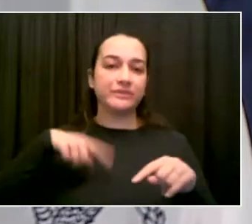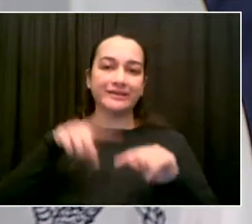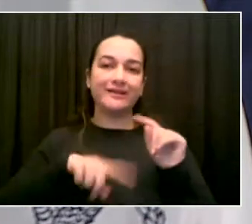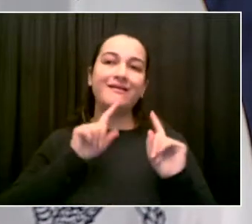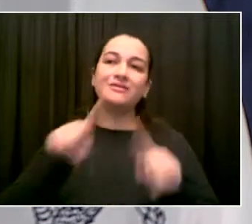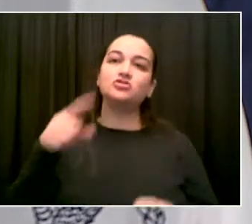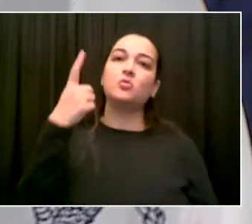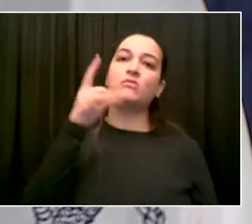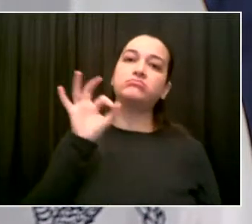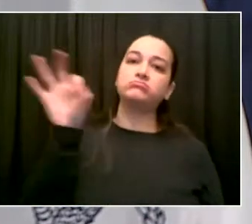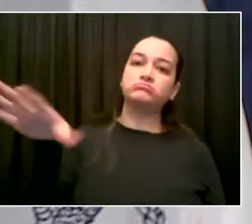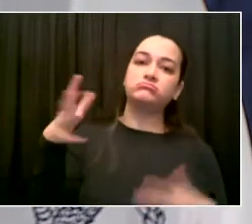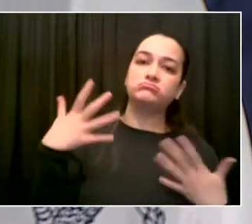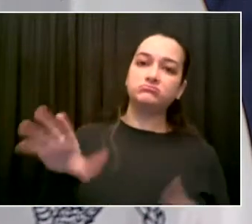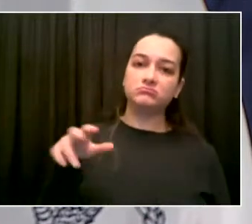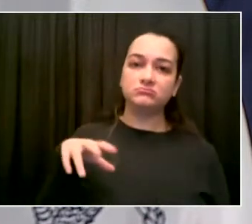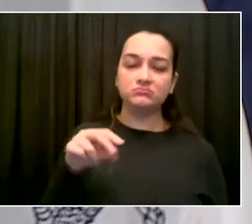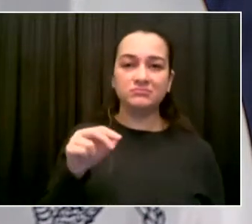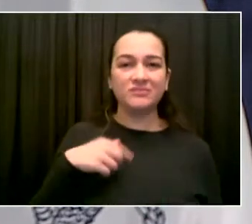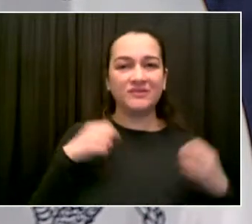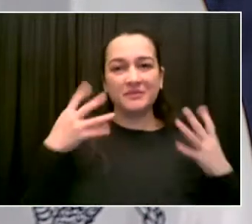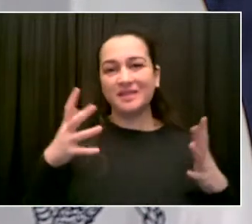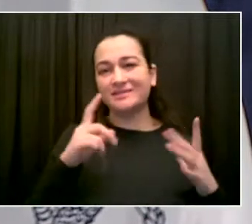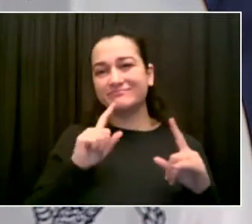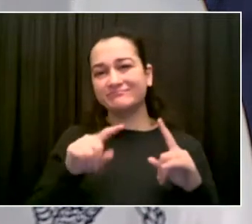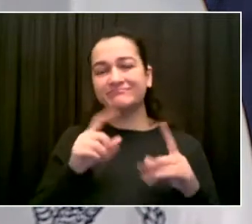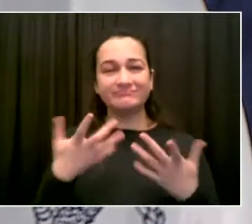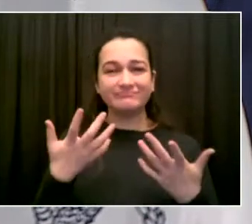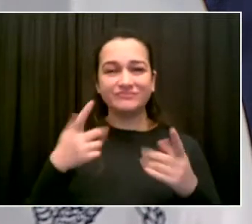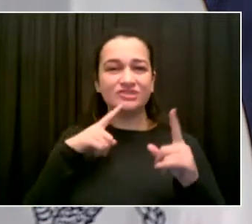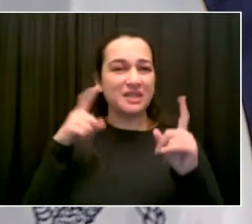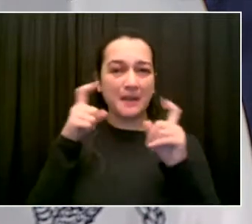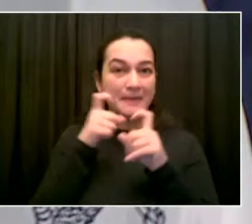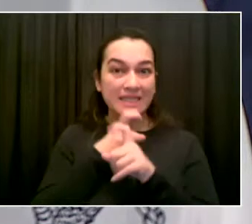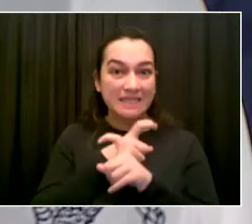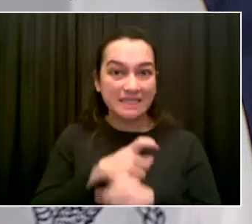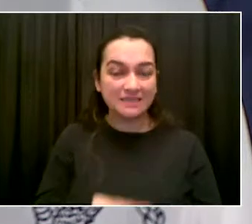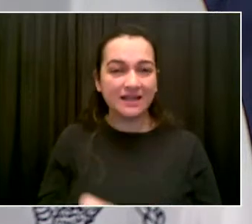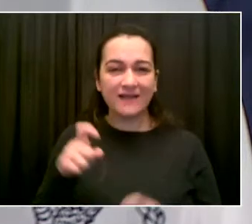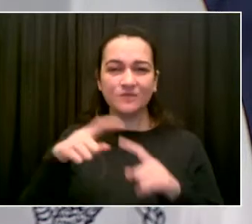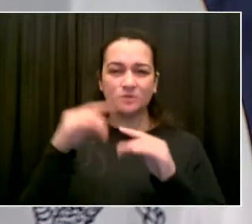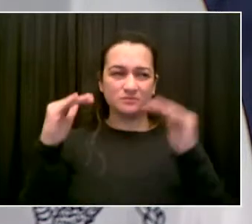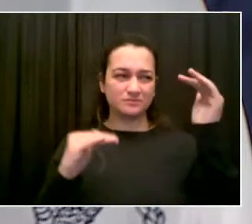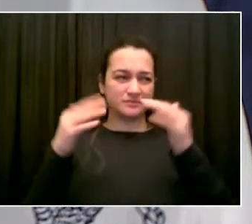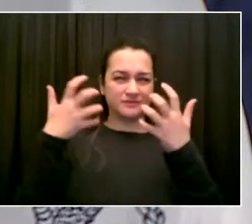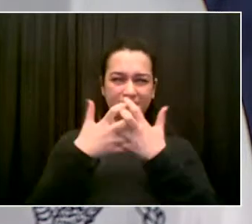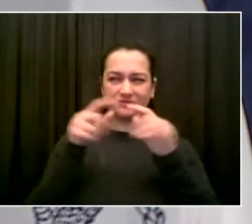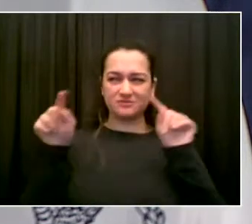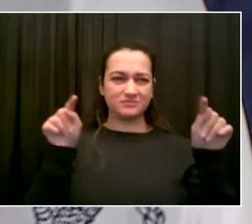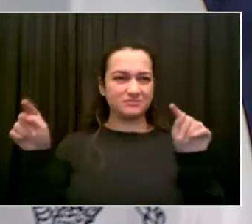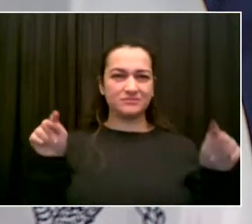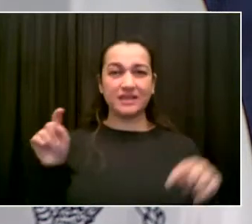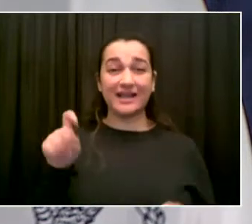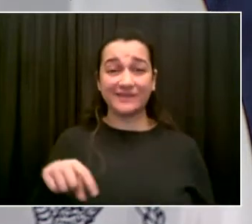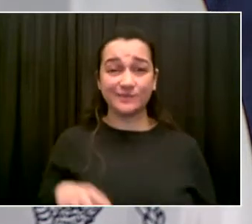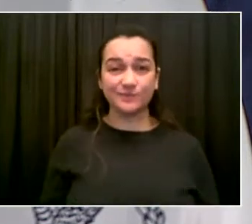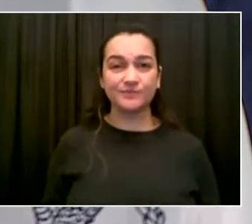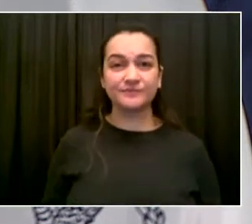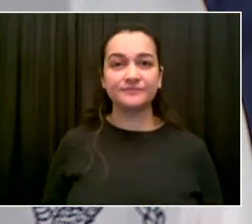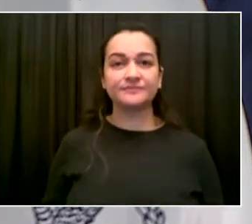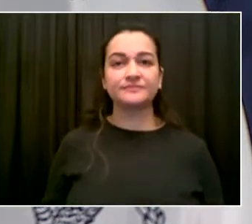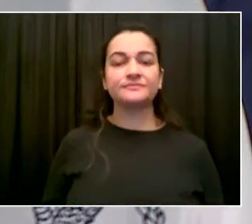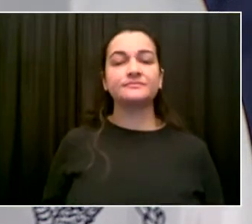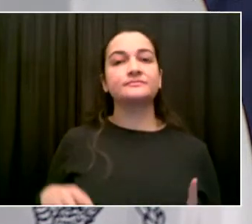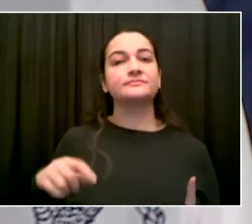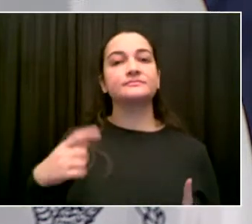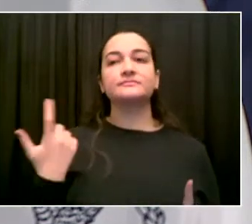possibly be to working people with the resources we have. So again, this is something, it's not a single group of workers. There's a lot of different types